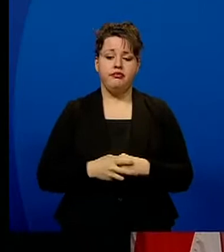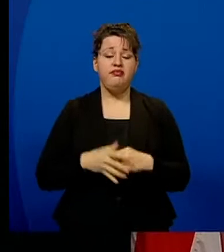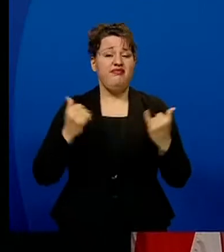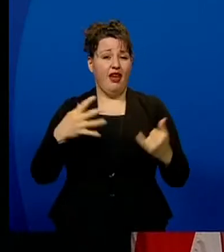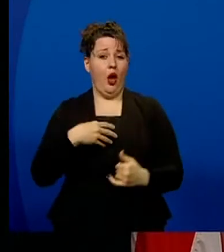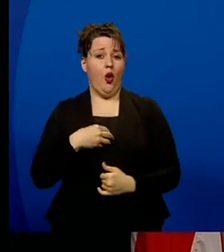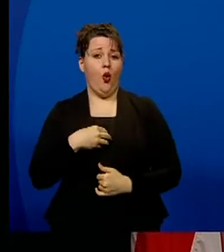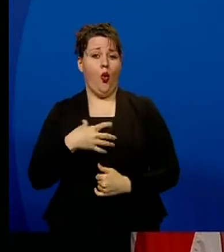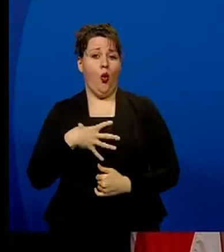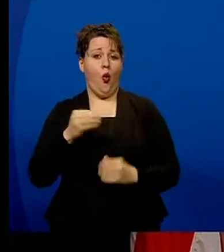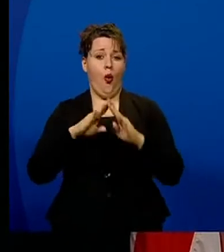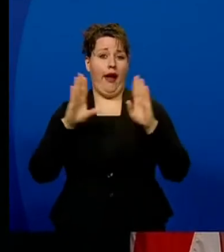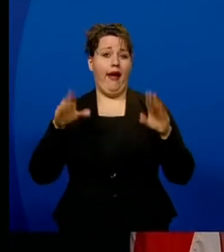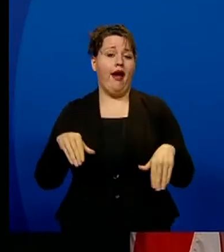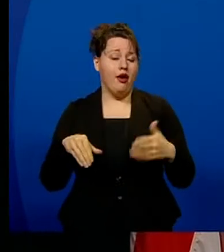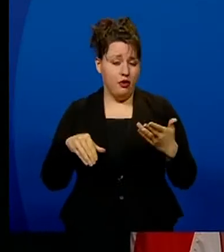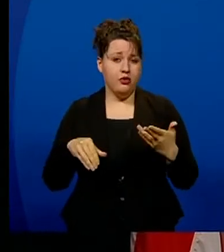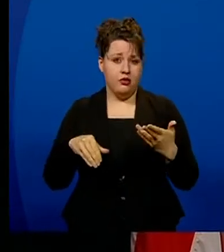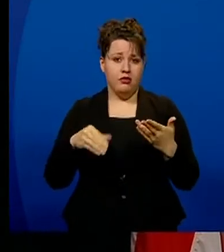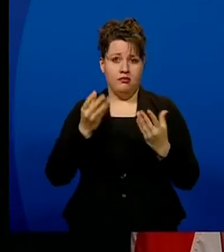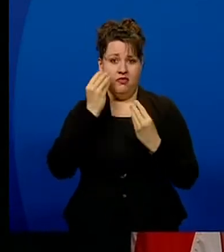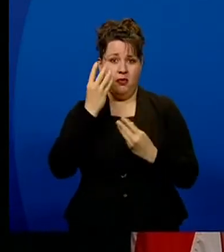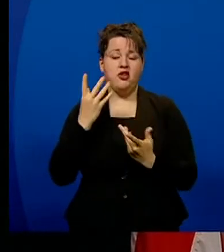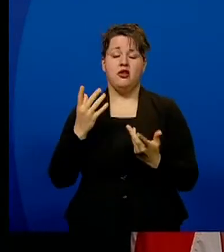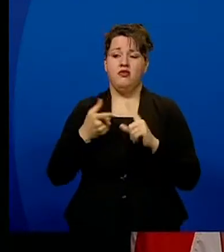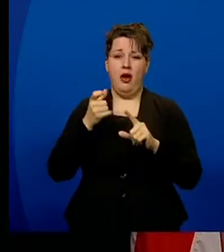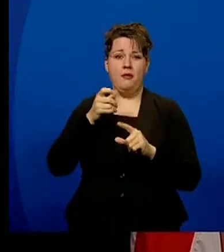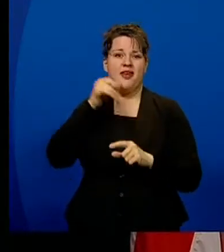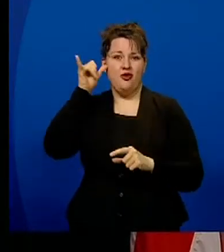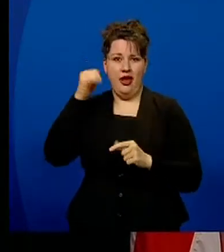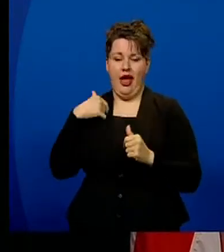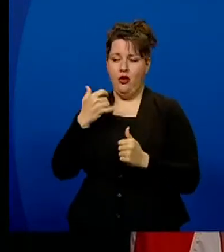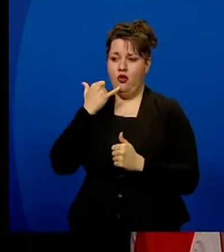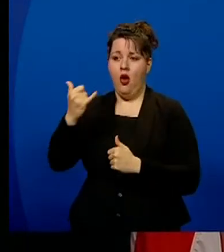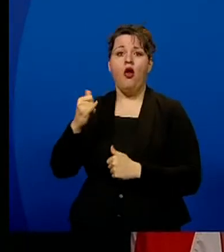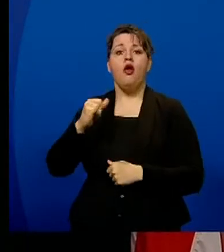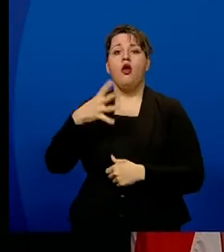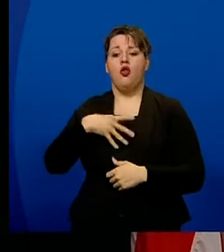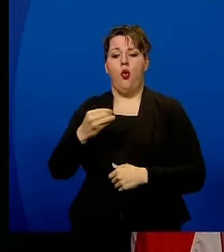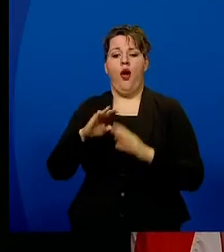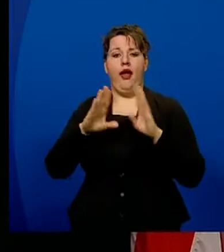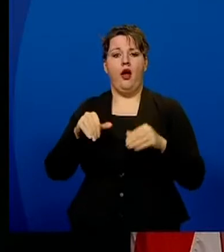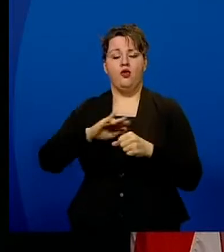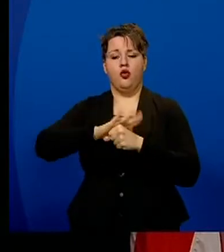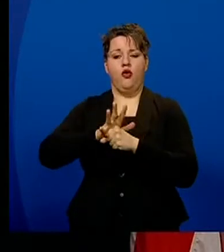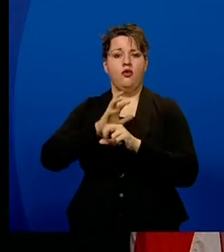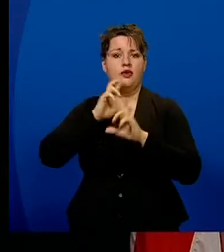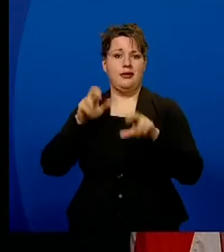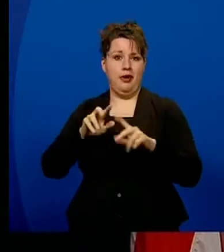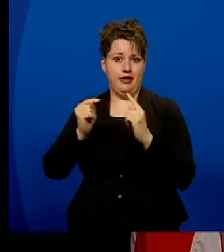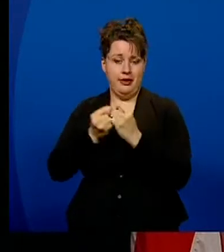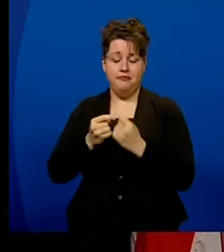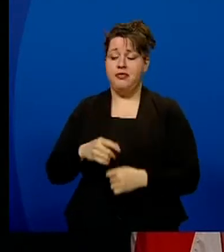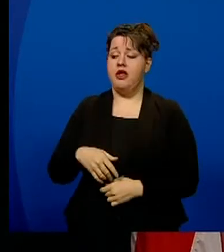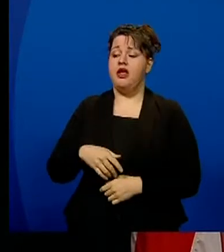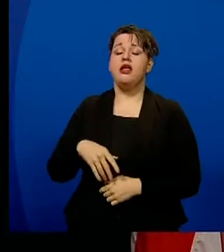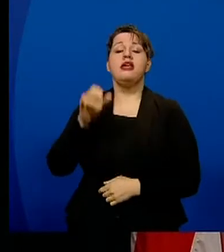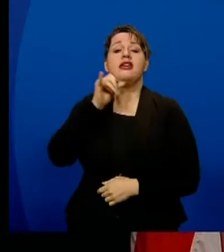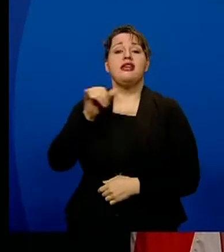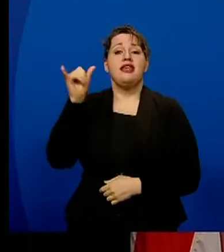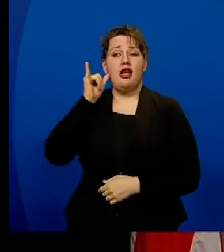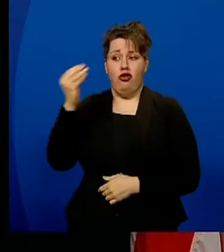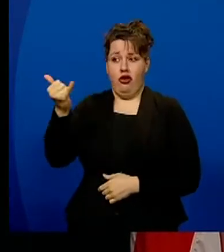House update on the call yesterday. The White House COVID-19 response team. Yesterday, we received